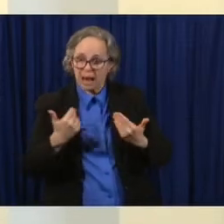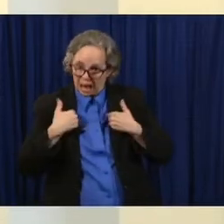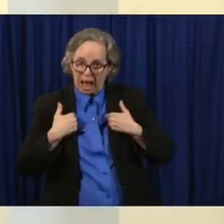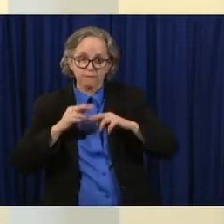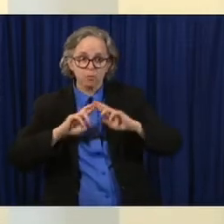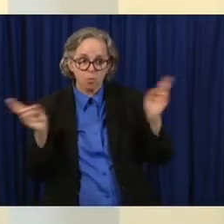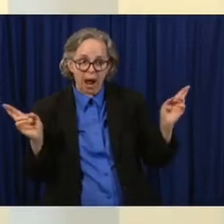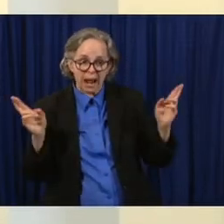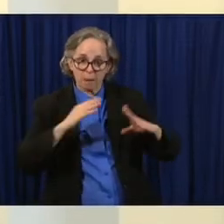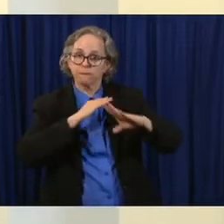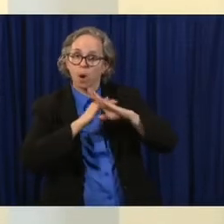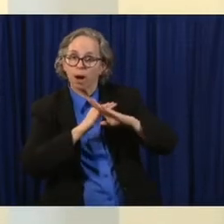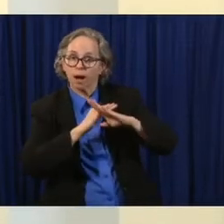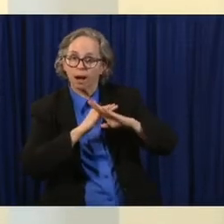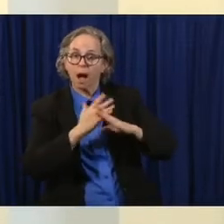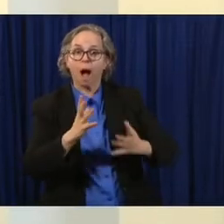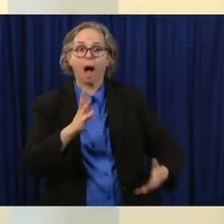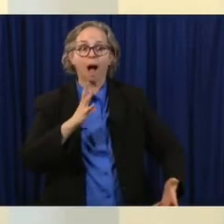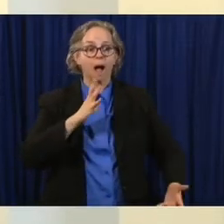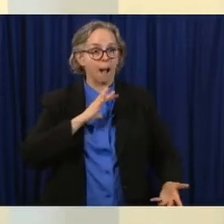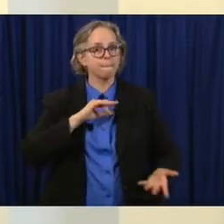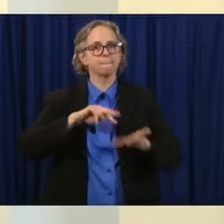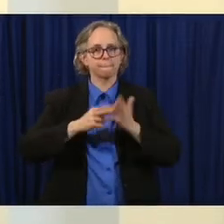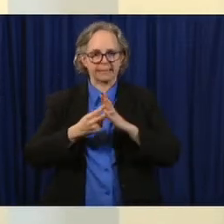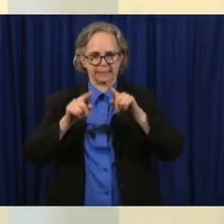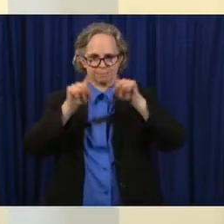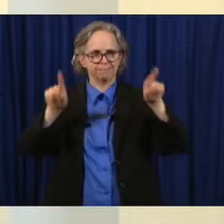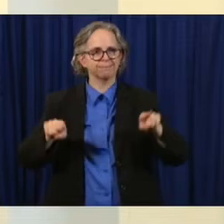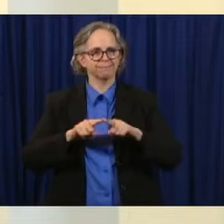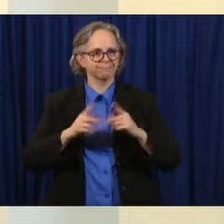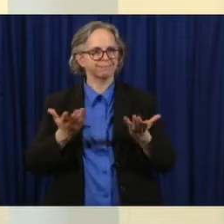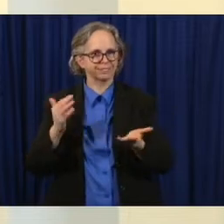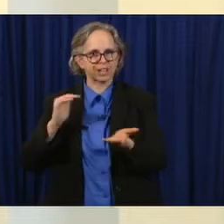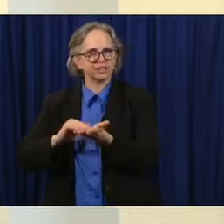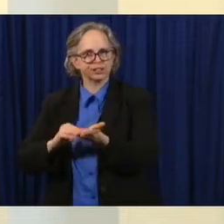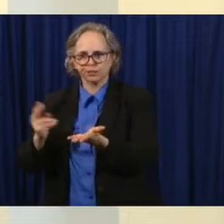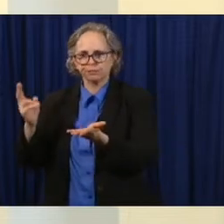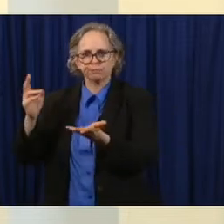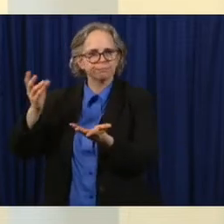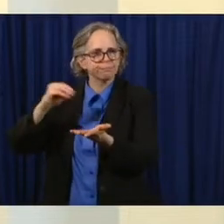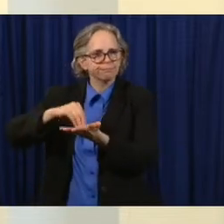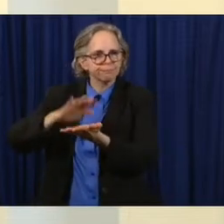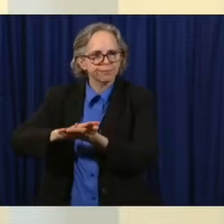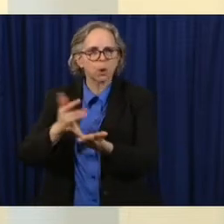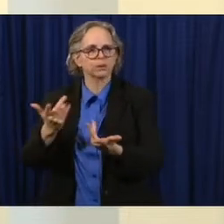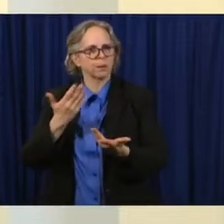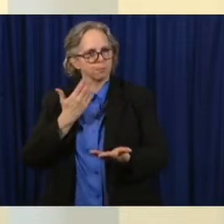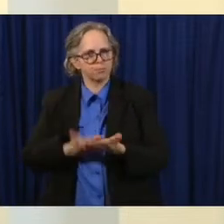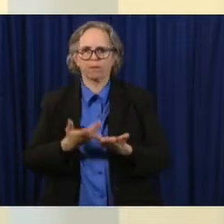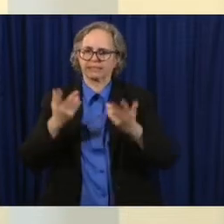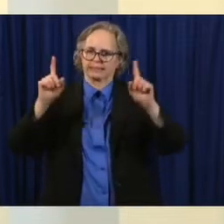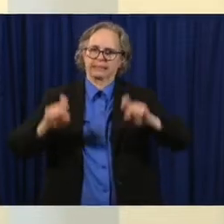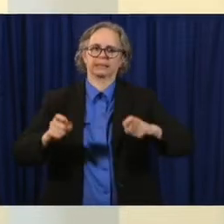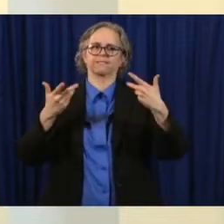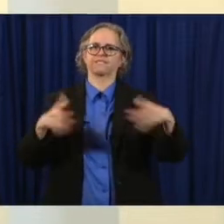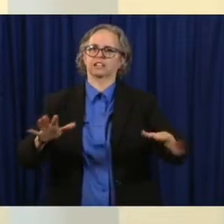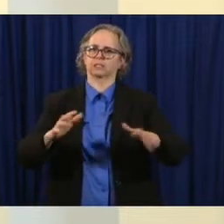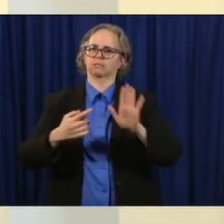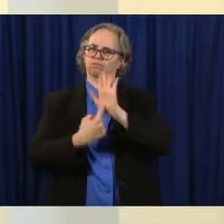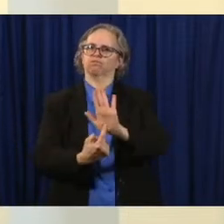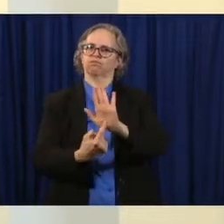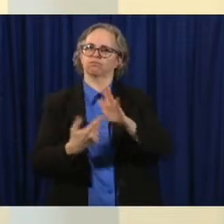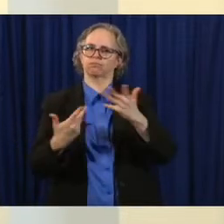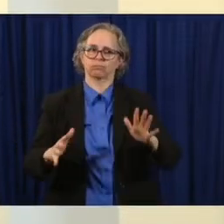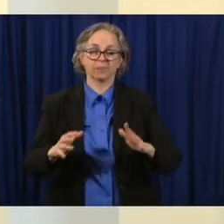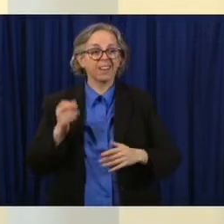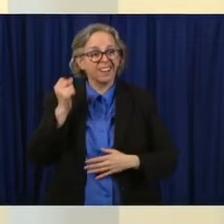of that. And by proof of that, it would be a doctor's note or a record that they had taken the test and they'd have test results. I agree. That